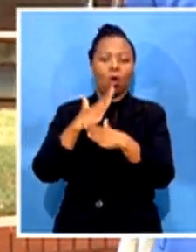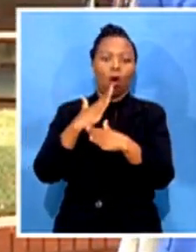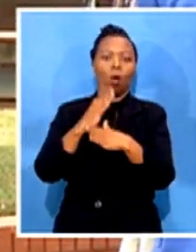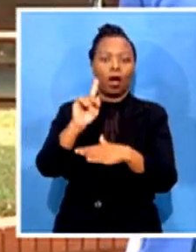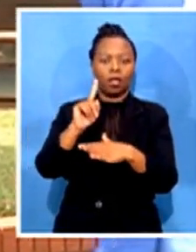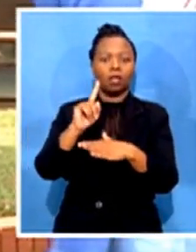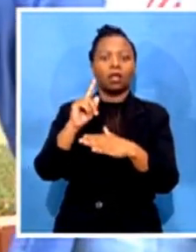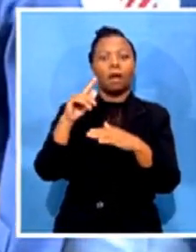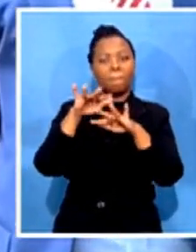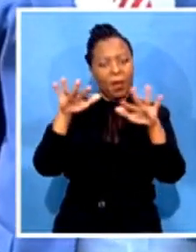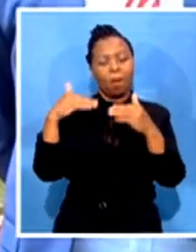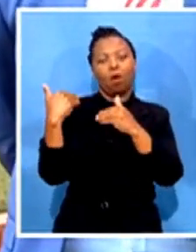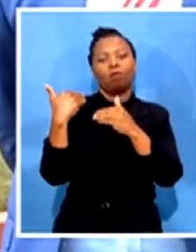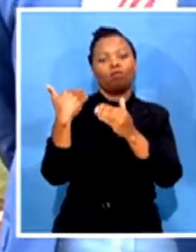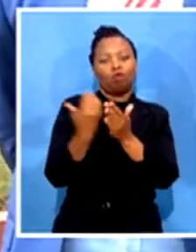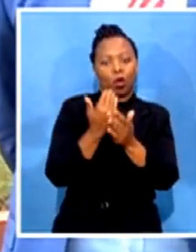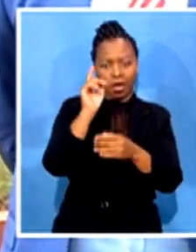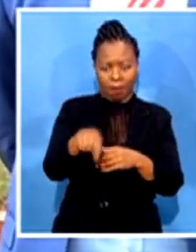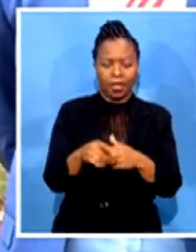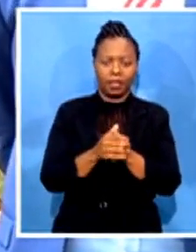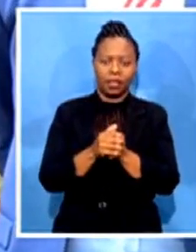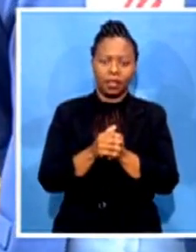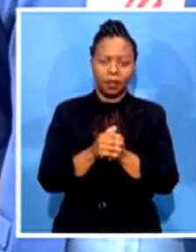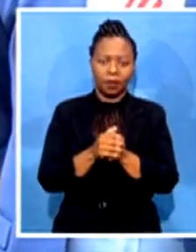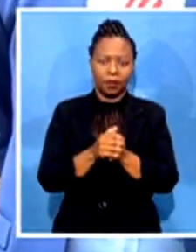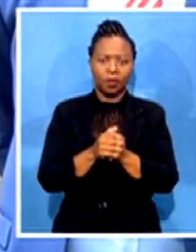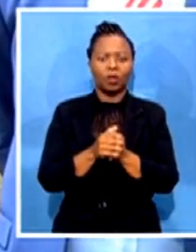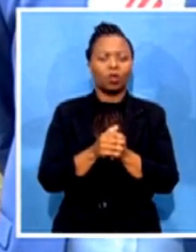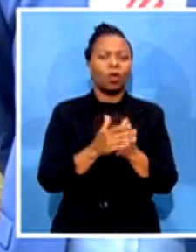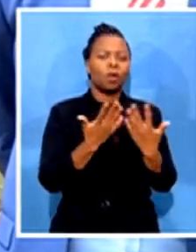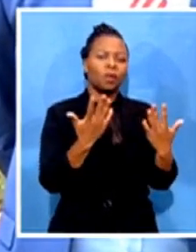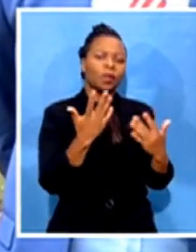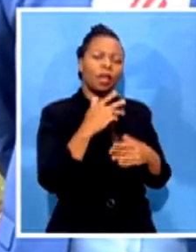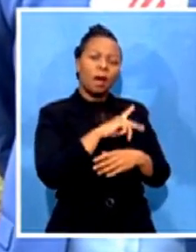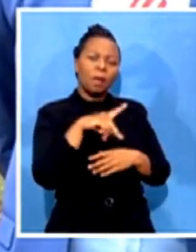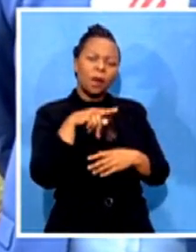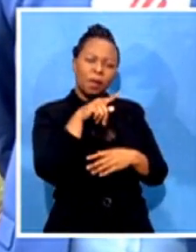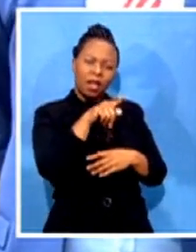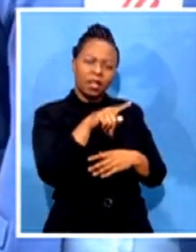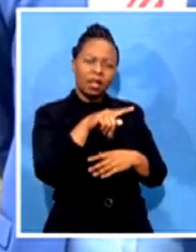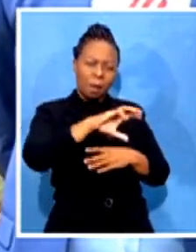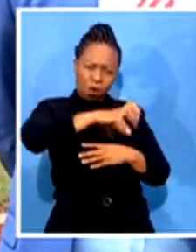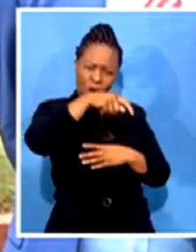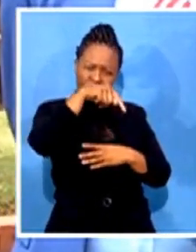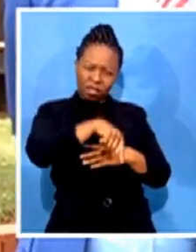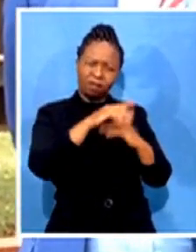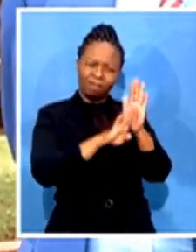of a surge in infections in the province continues to be a worrisome issue, even though there are these